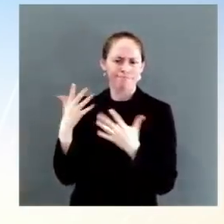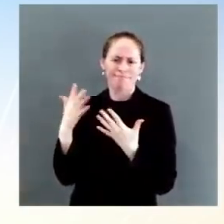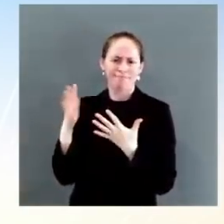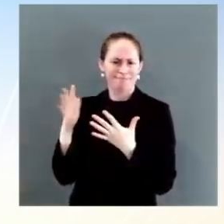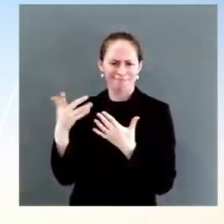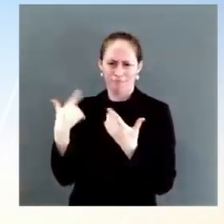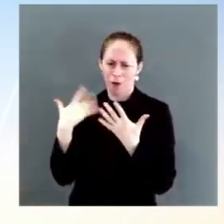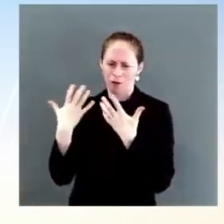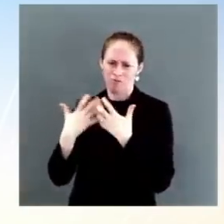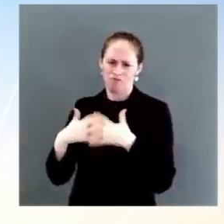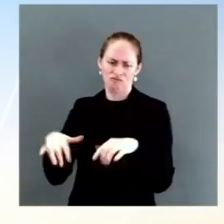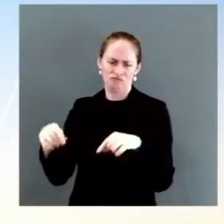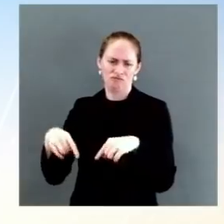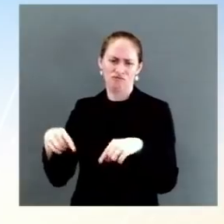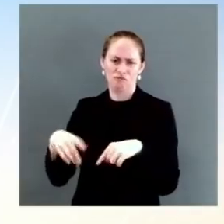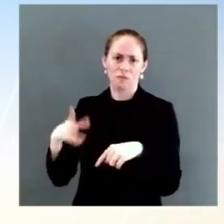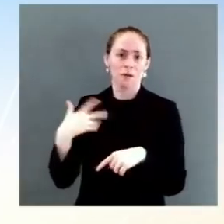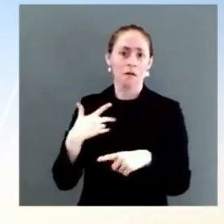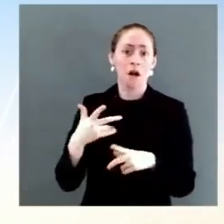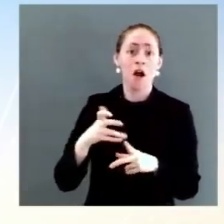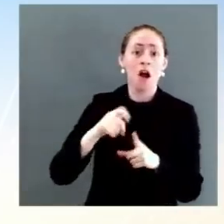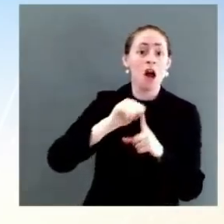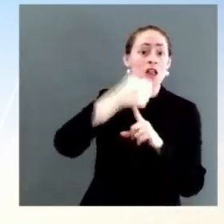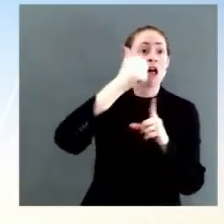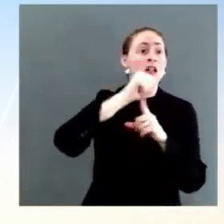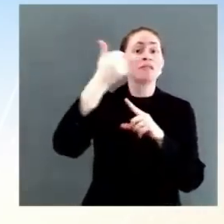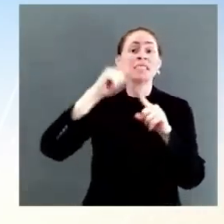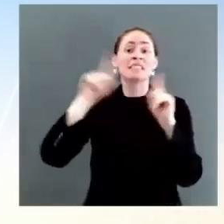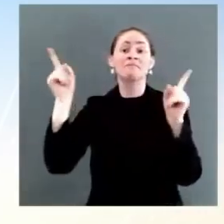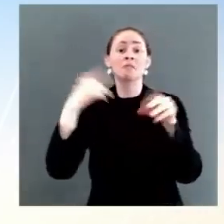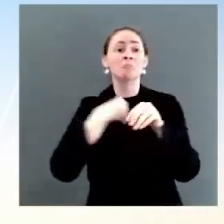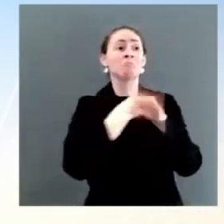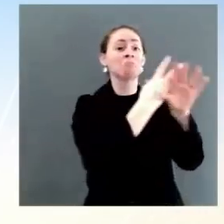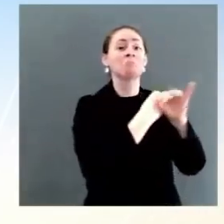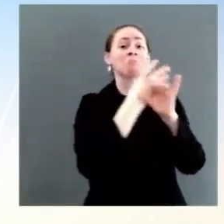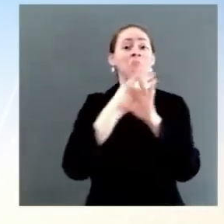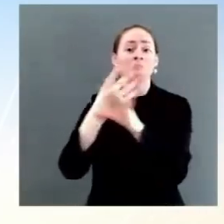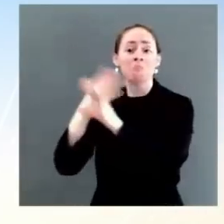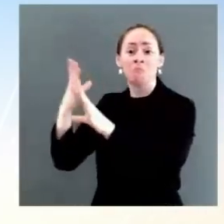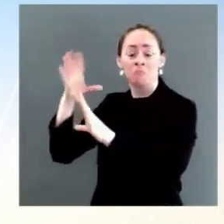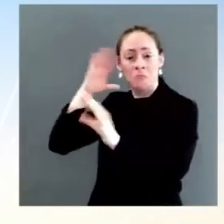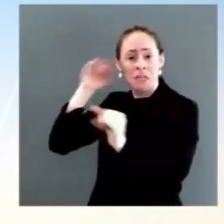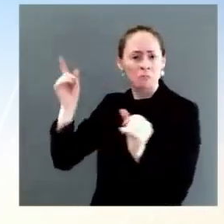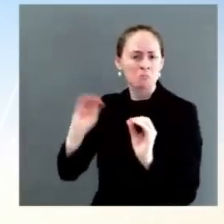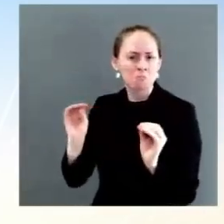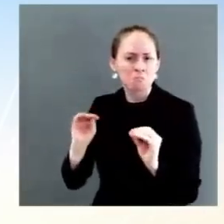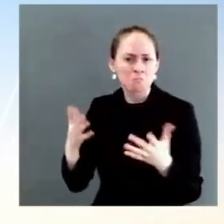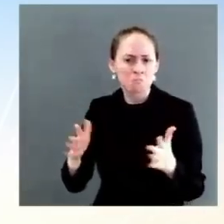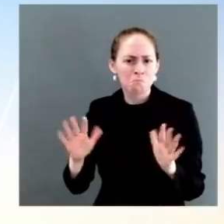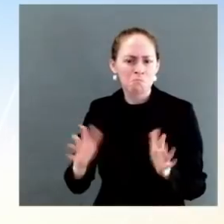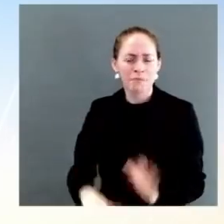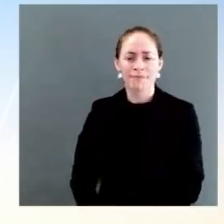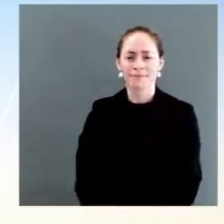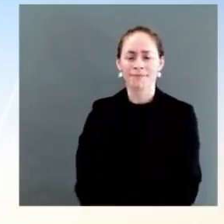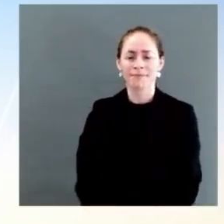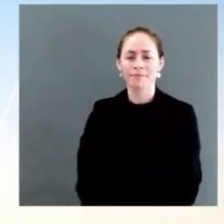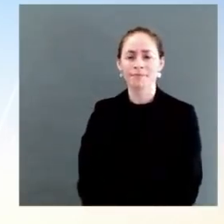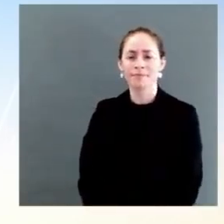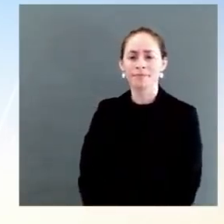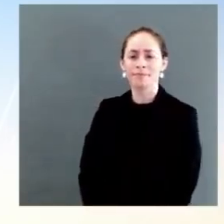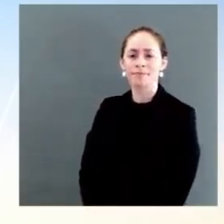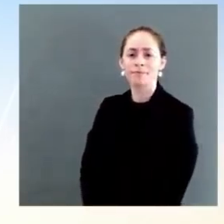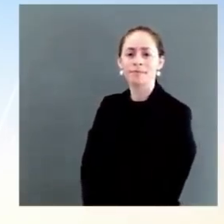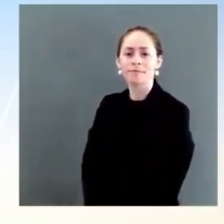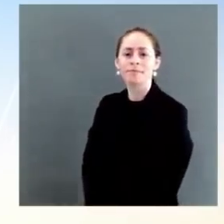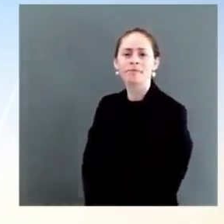ahead in the middle. Yes, Jen. Go ahead in the pink sweater. President